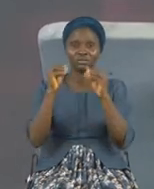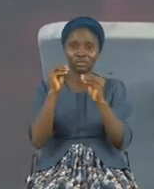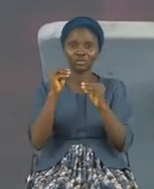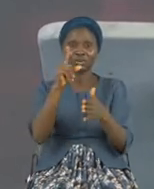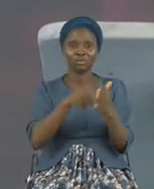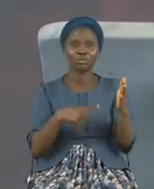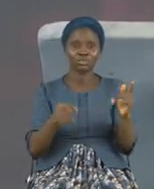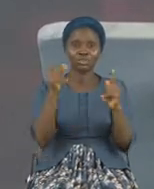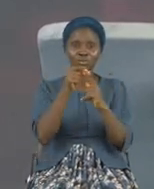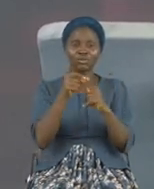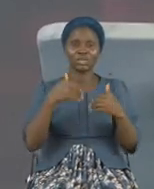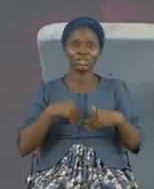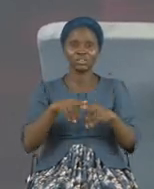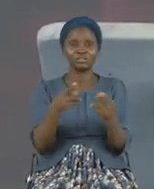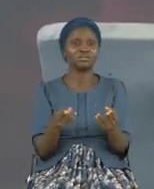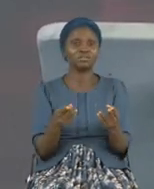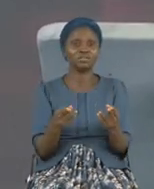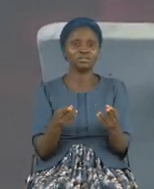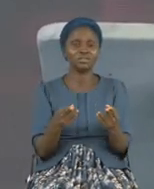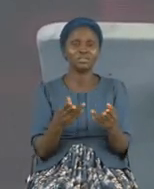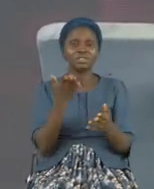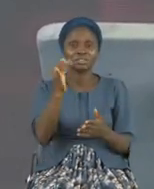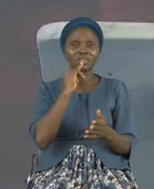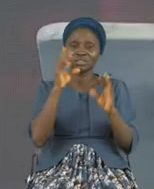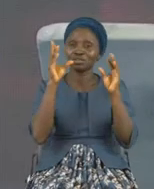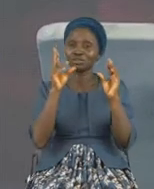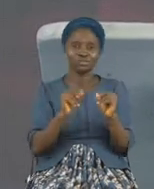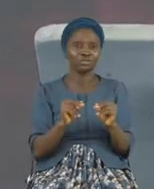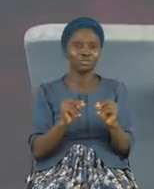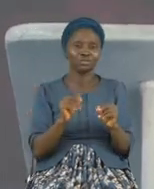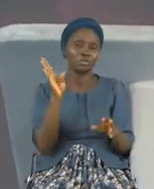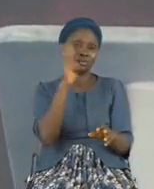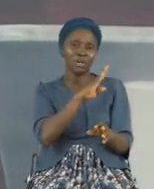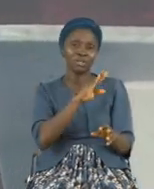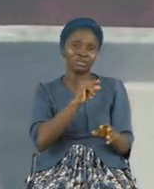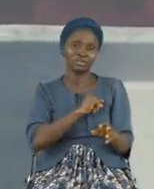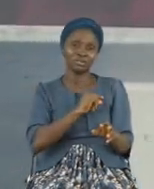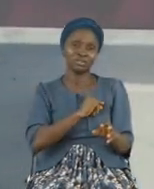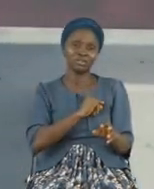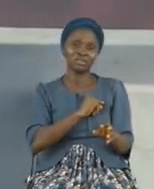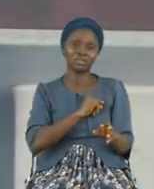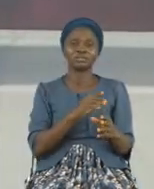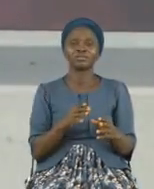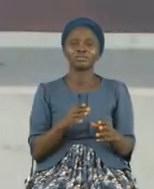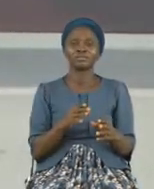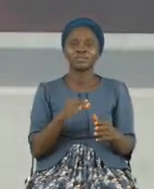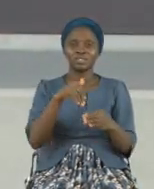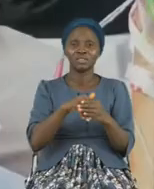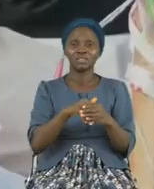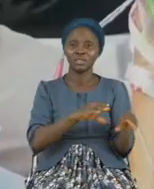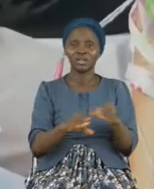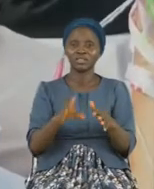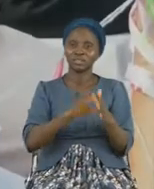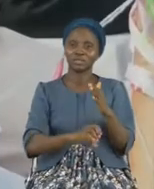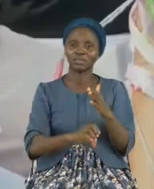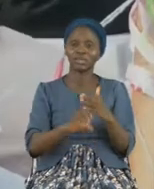revealed, there's no bad conscience or there's no guilty conscience. Look at Acts chapter 24. And I'm